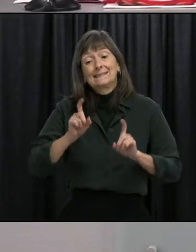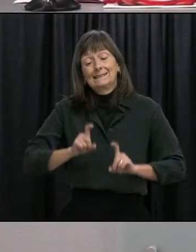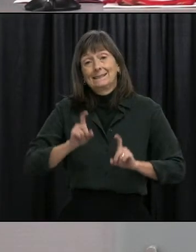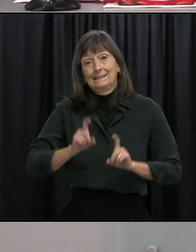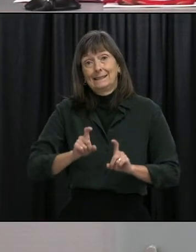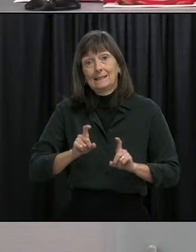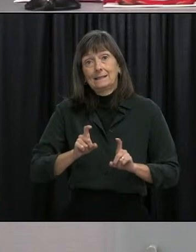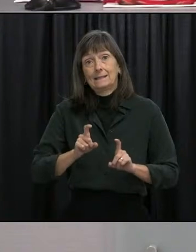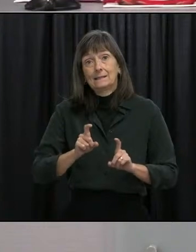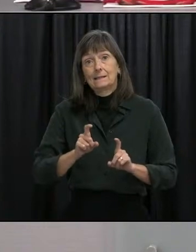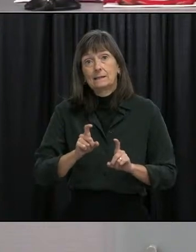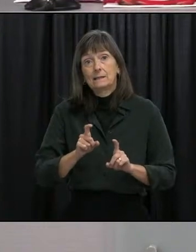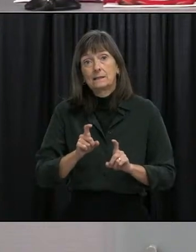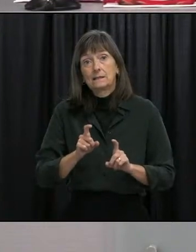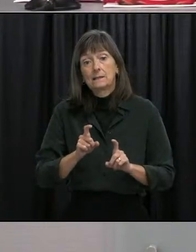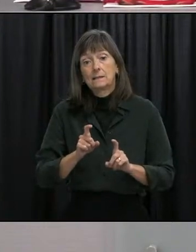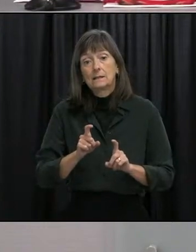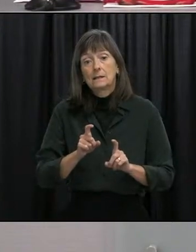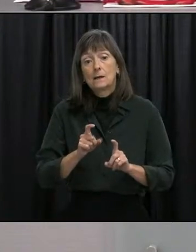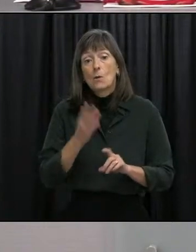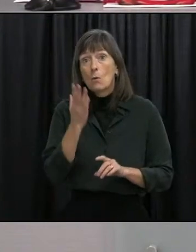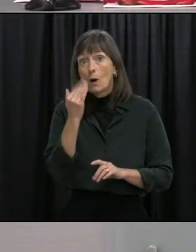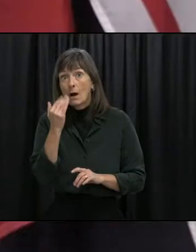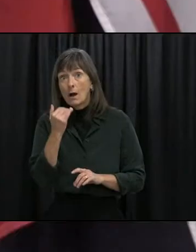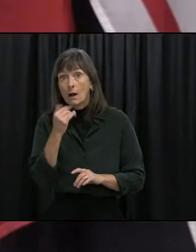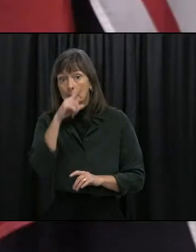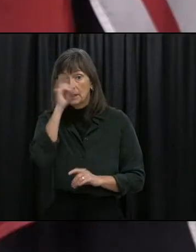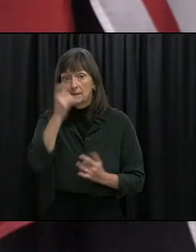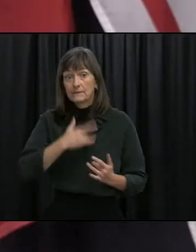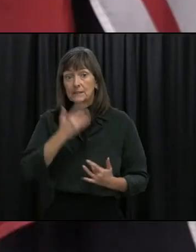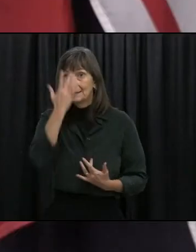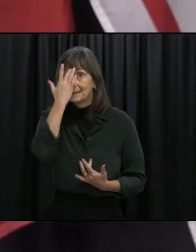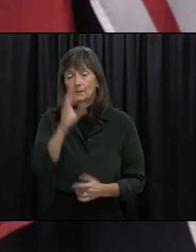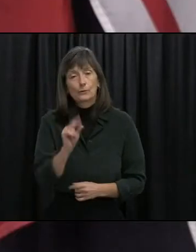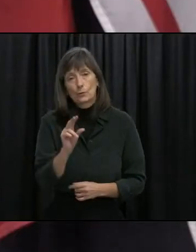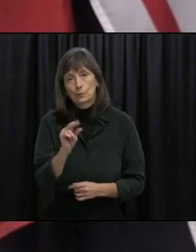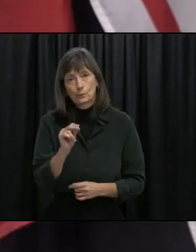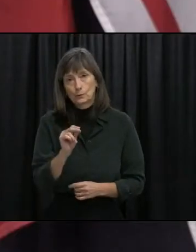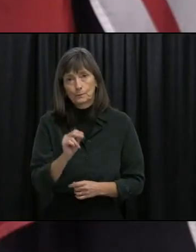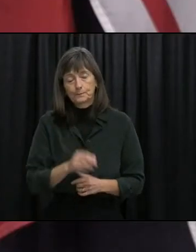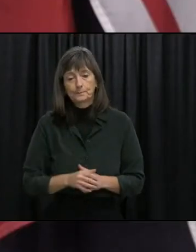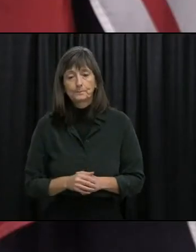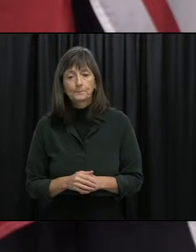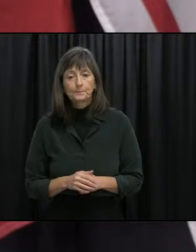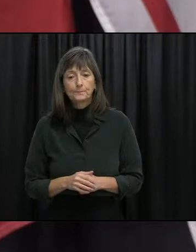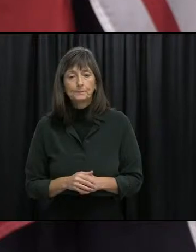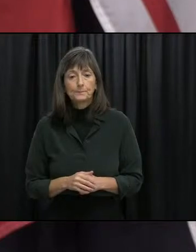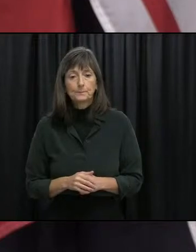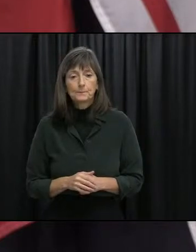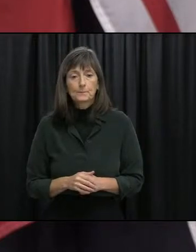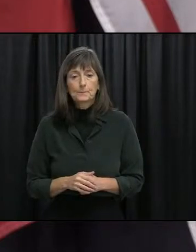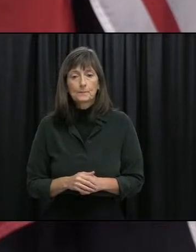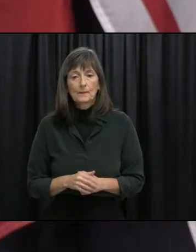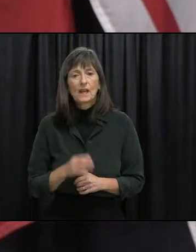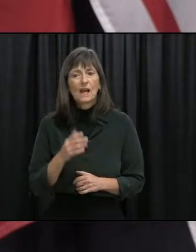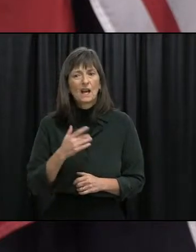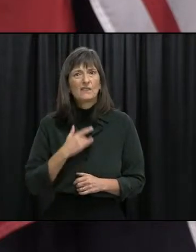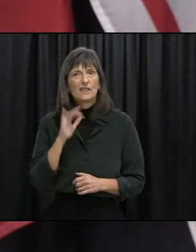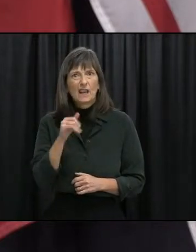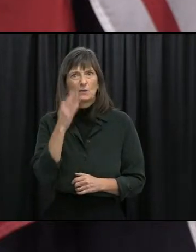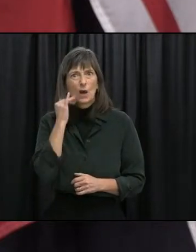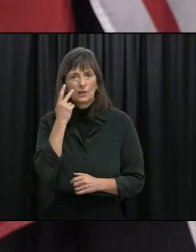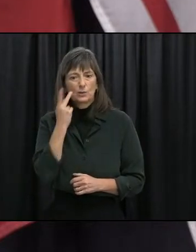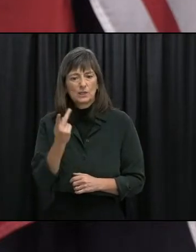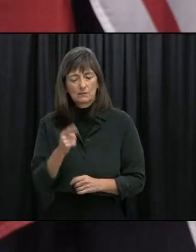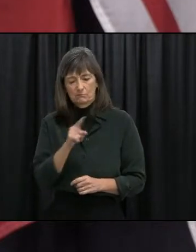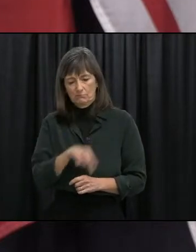not done on the basis of symptoms, and therefore I think that's where you see the